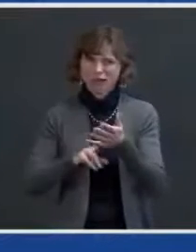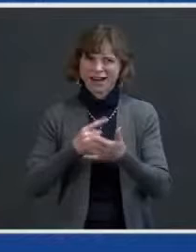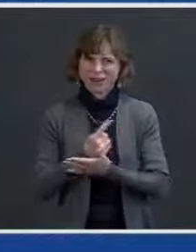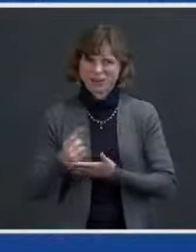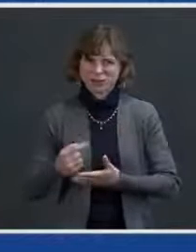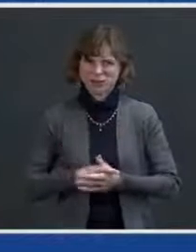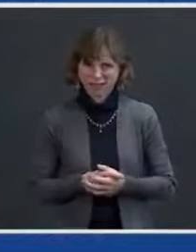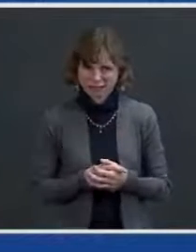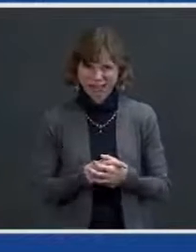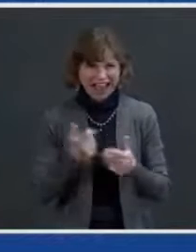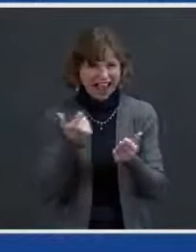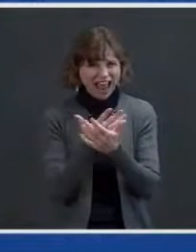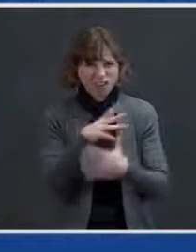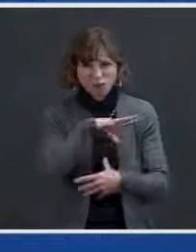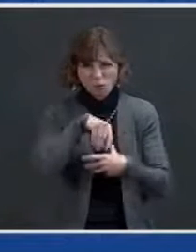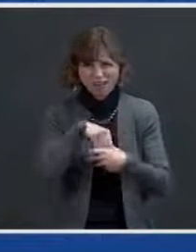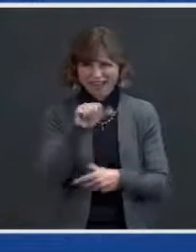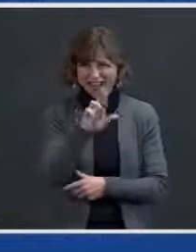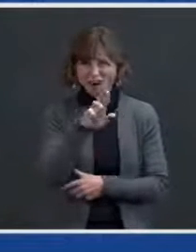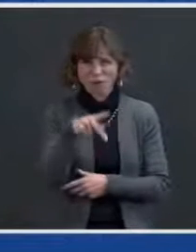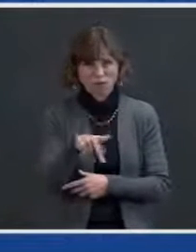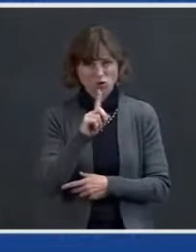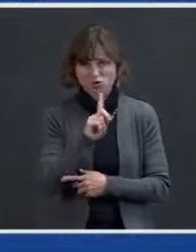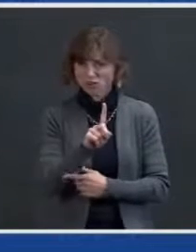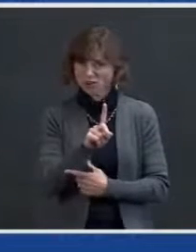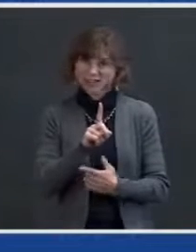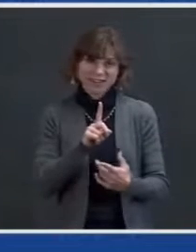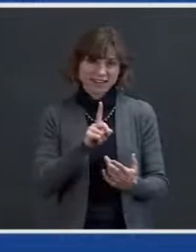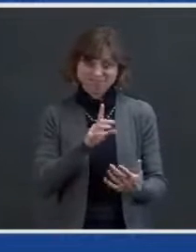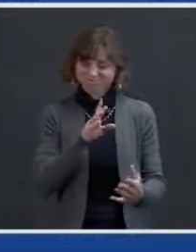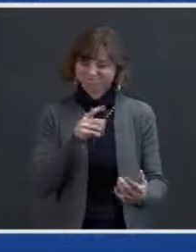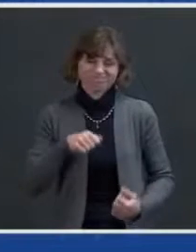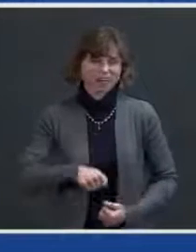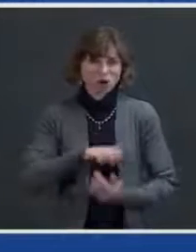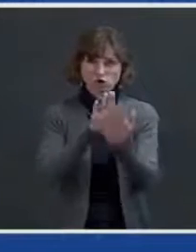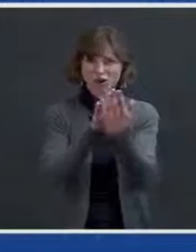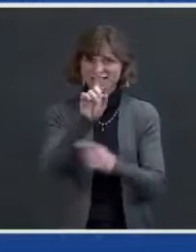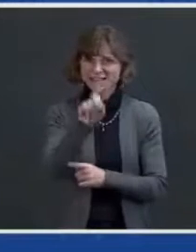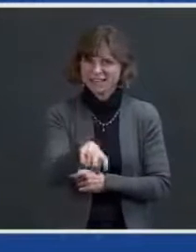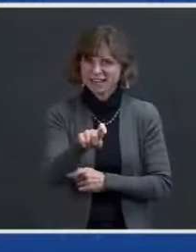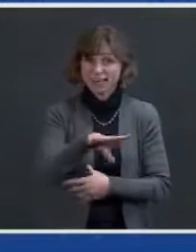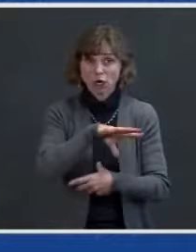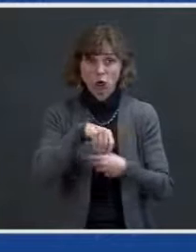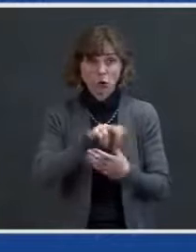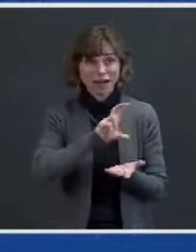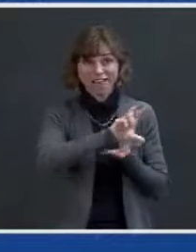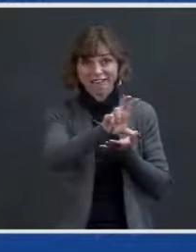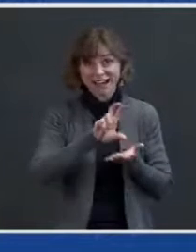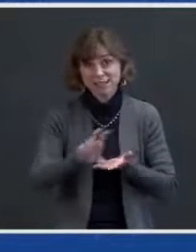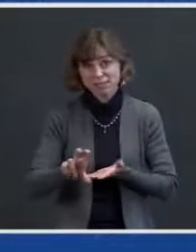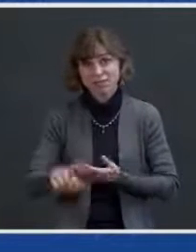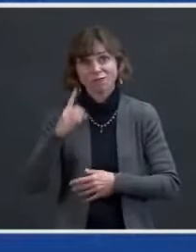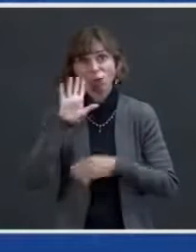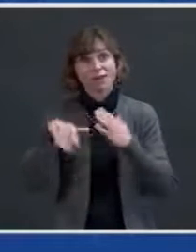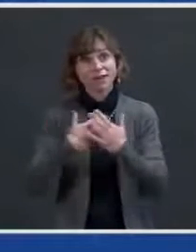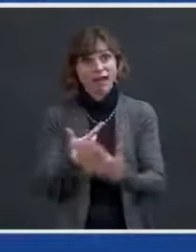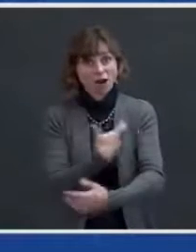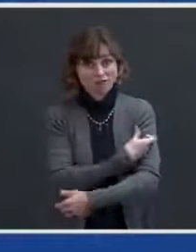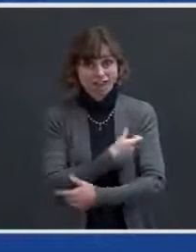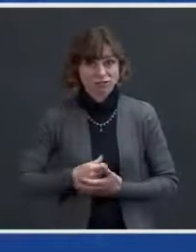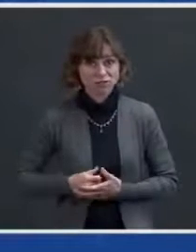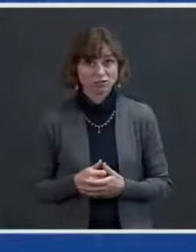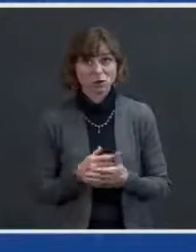Everything in the American Rescue Plan addresses a real need, including investments to fund our entire vaccination effort,